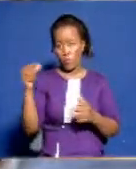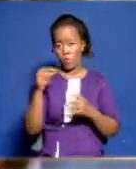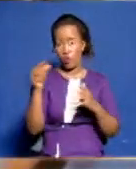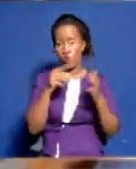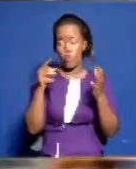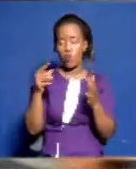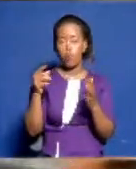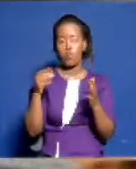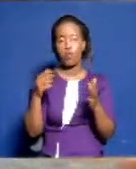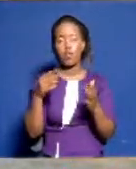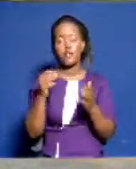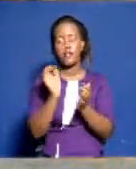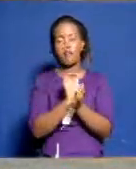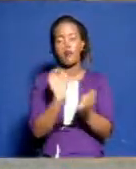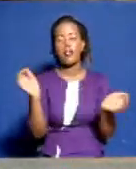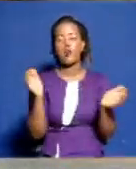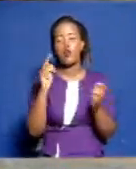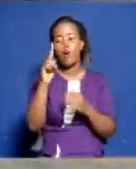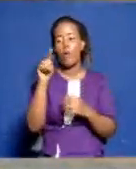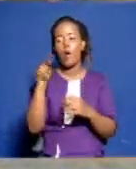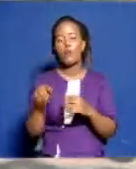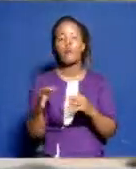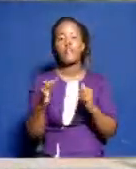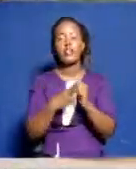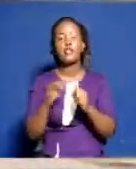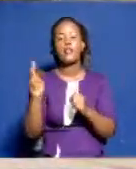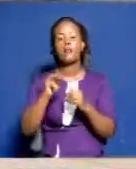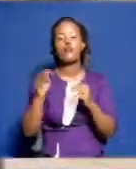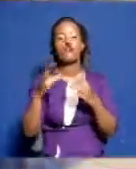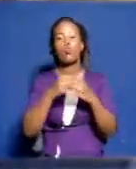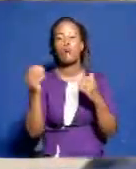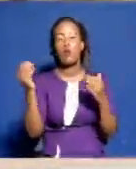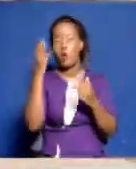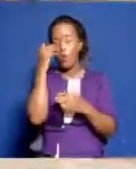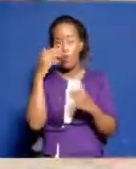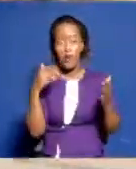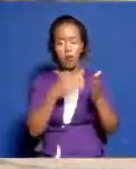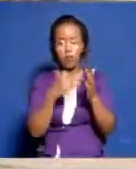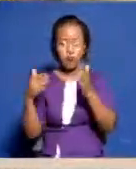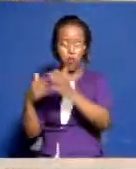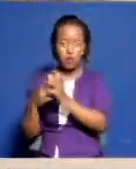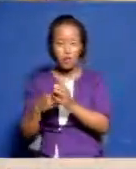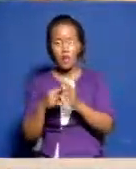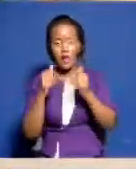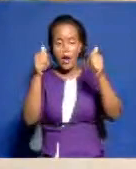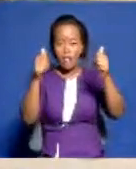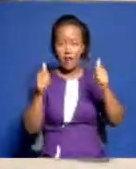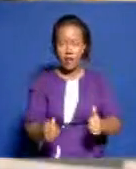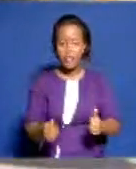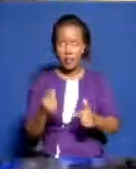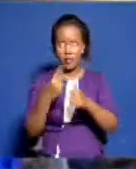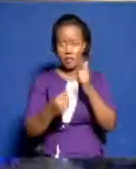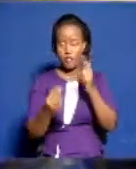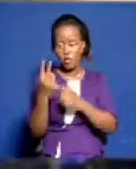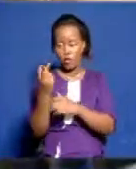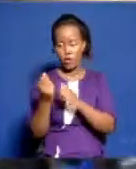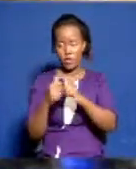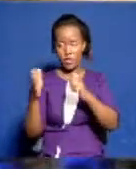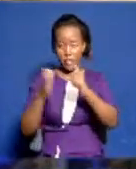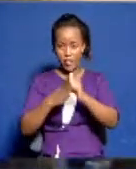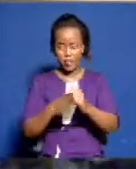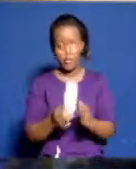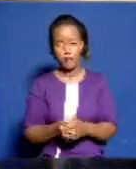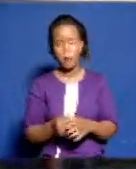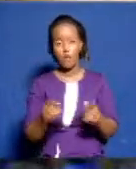$1.8 billion by the European Union for blocking rival online search advertisers in 2019. It was also